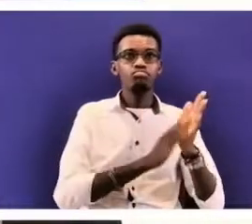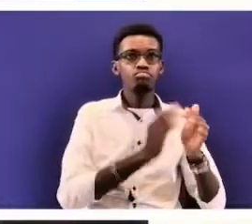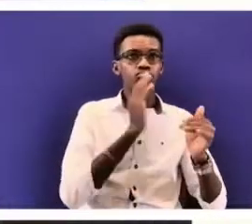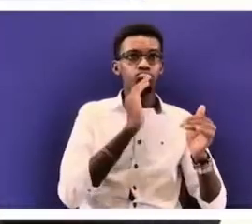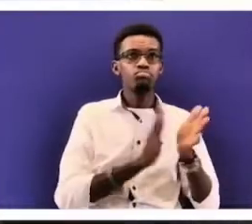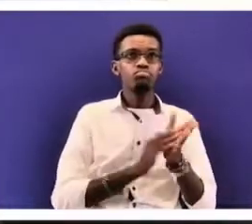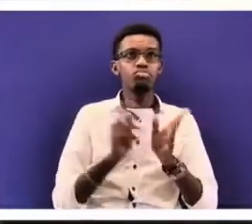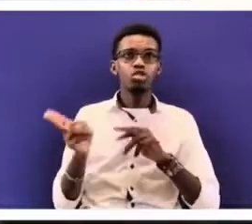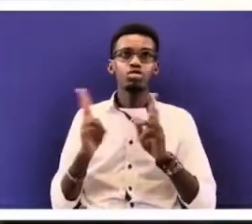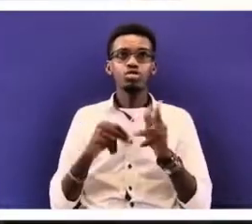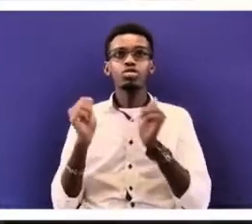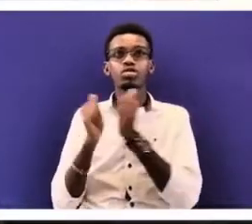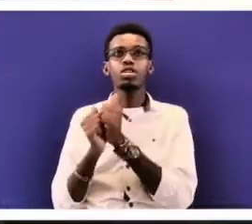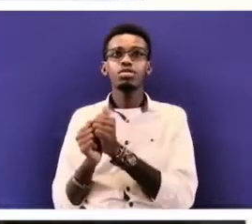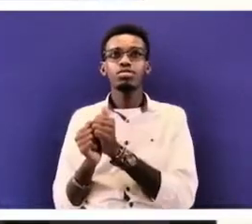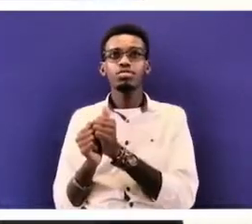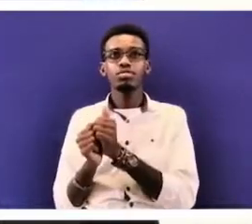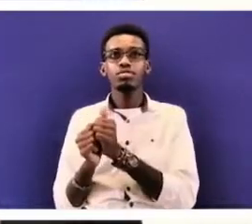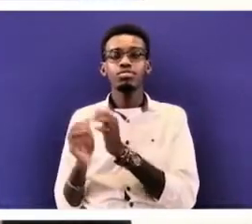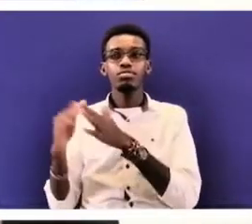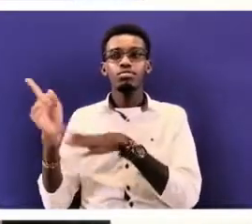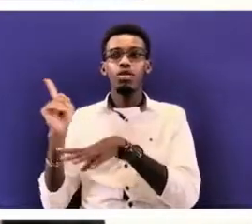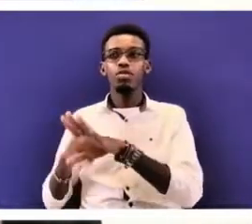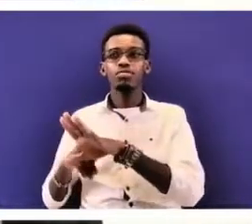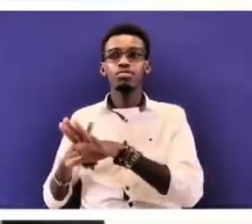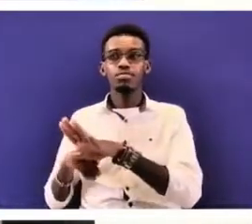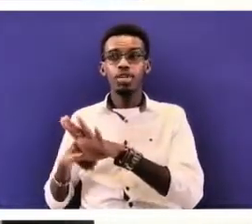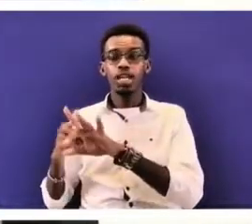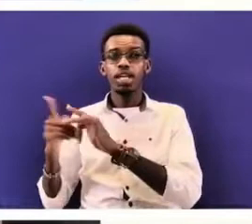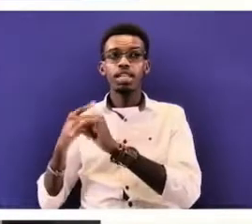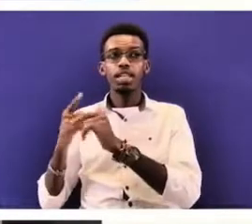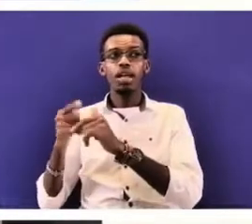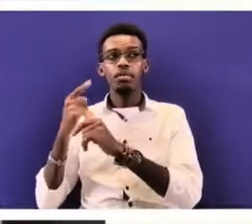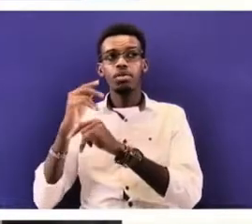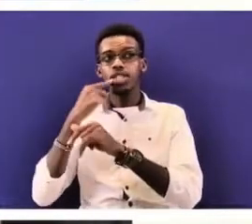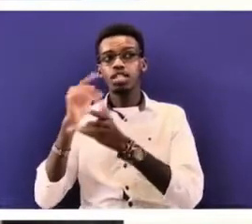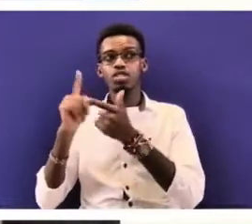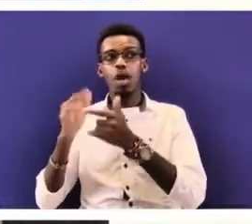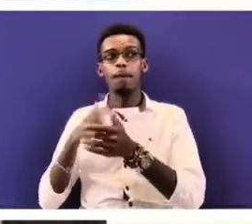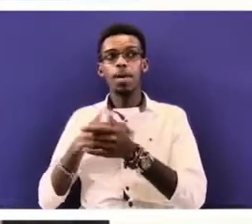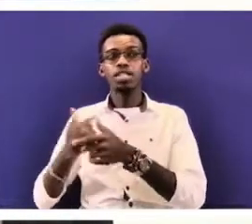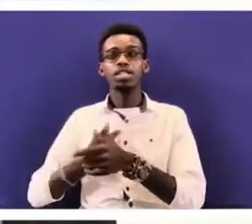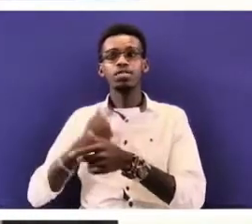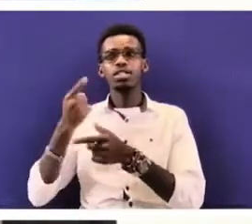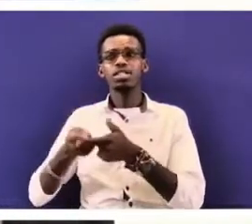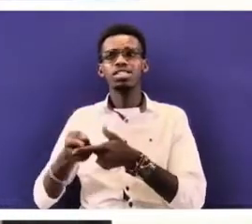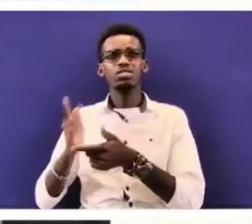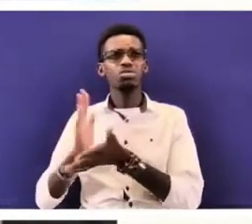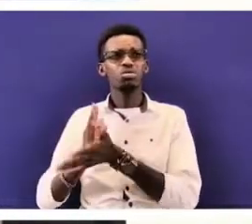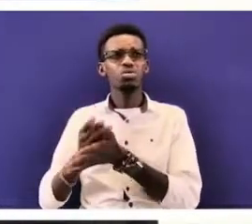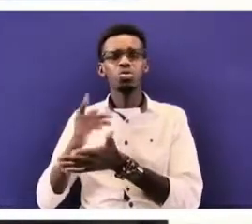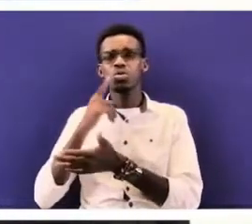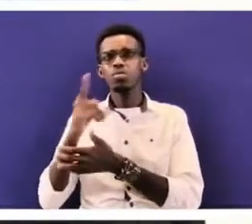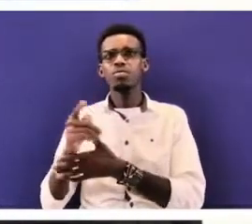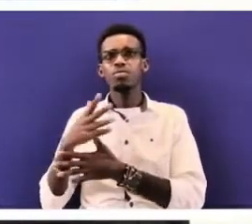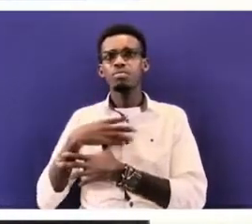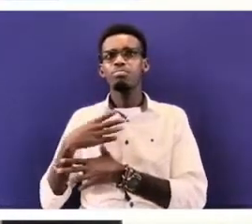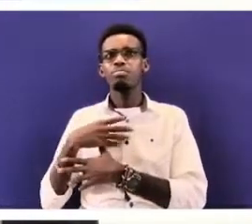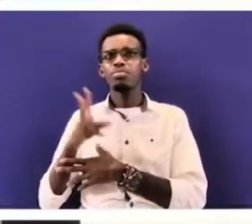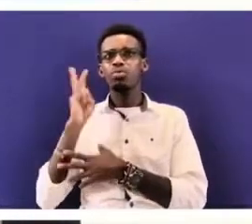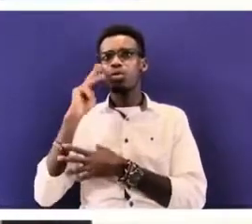This happened about 10 or more times. And I said to myself, is this mechanical? Is this people